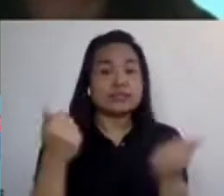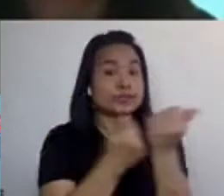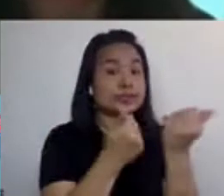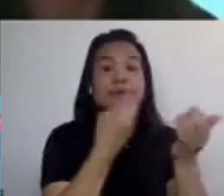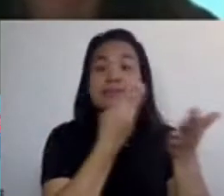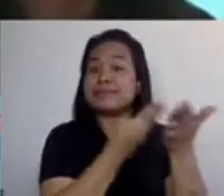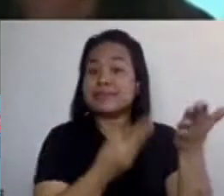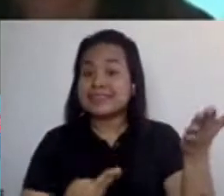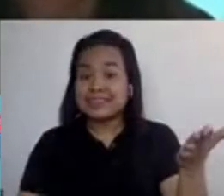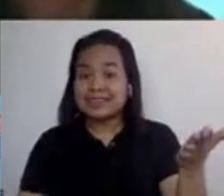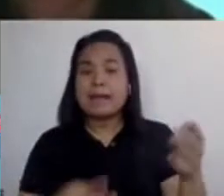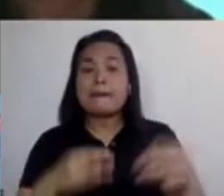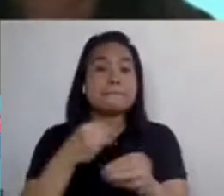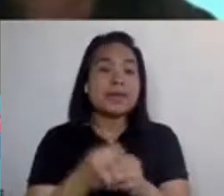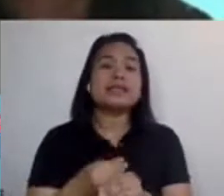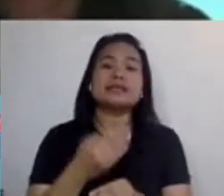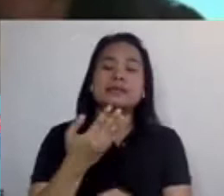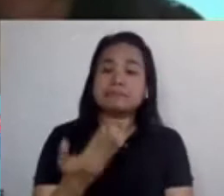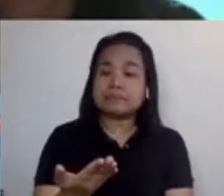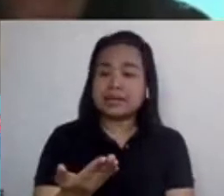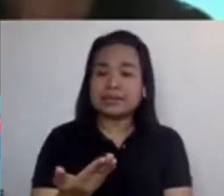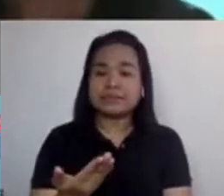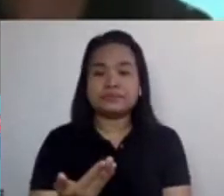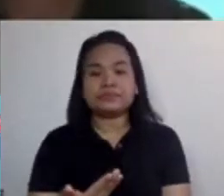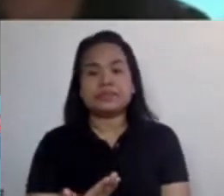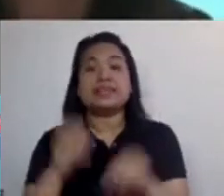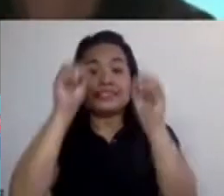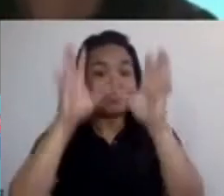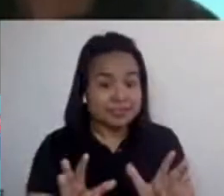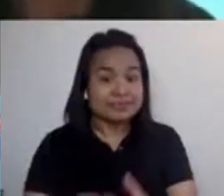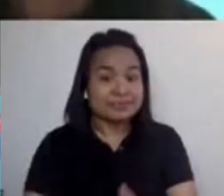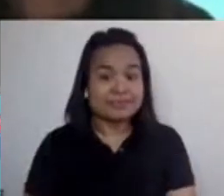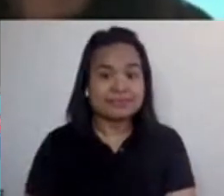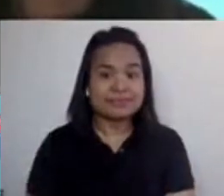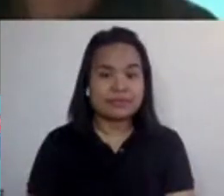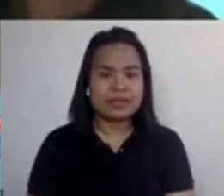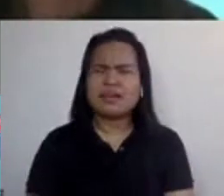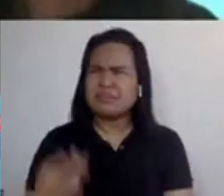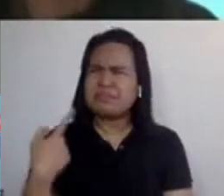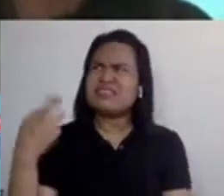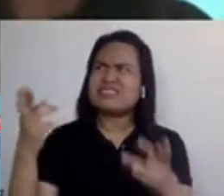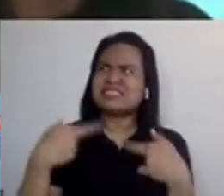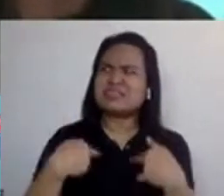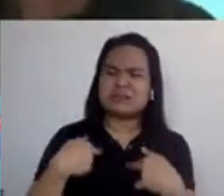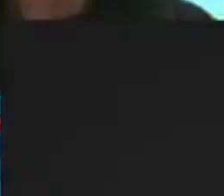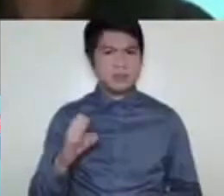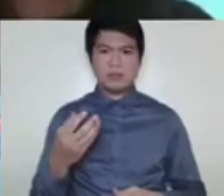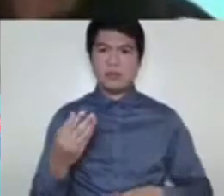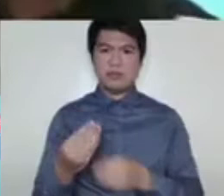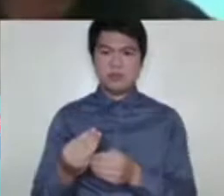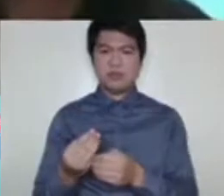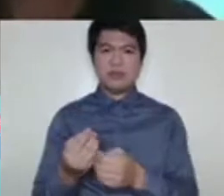ratee. So we have received cases that it's possible that the supplemental material is not created by